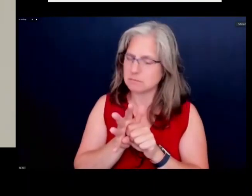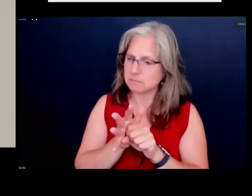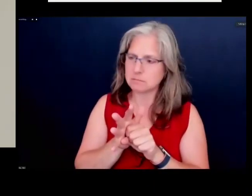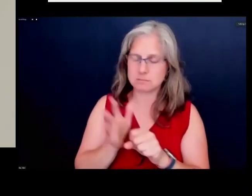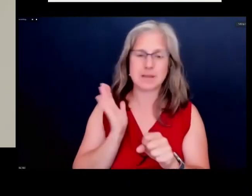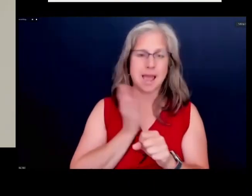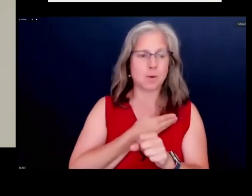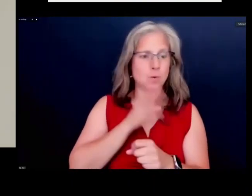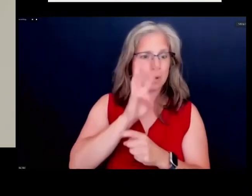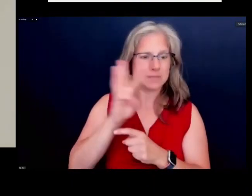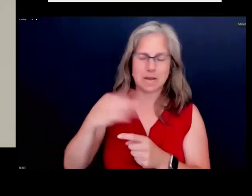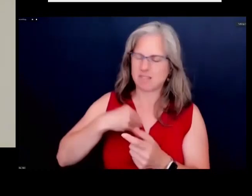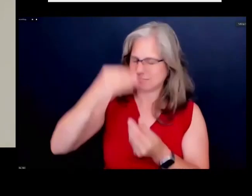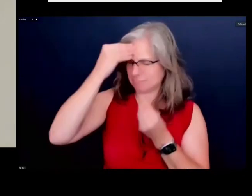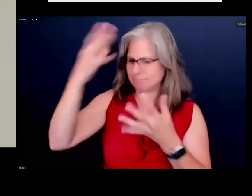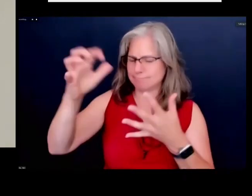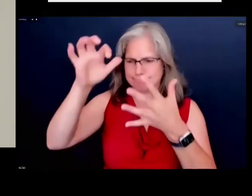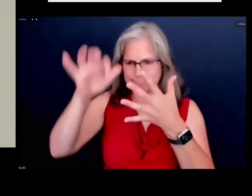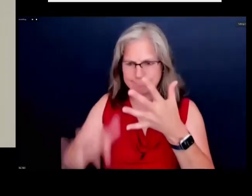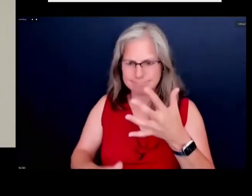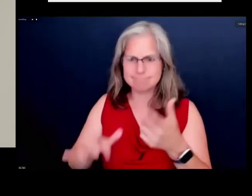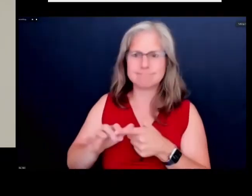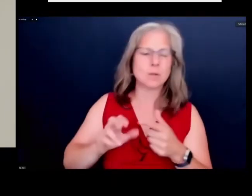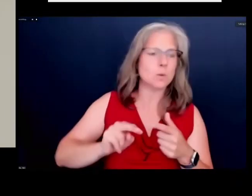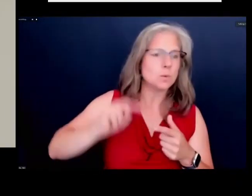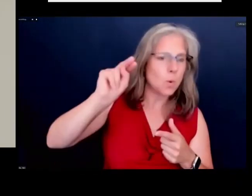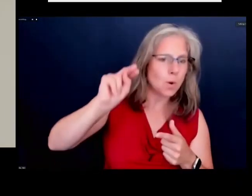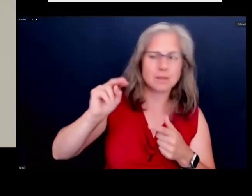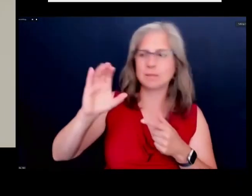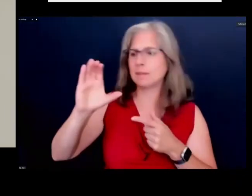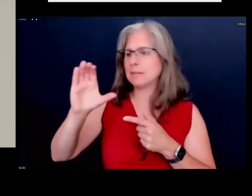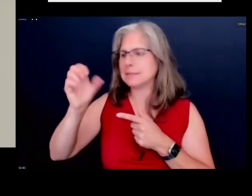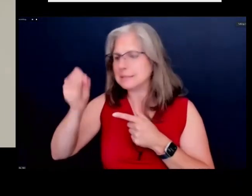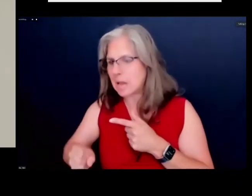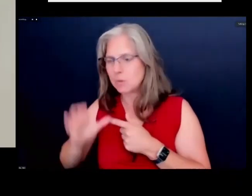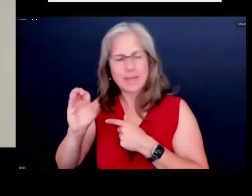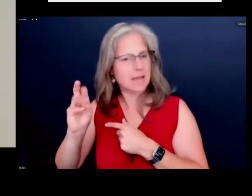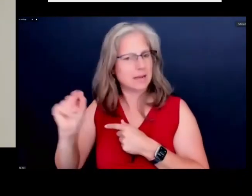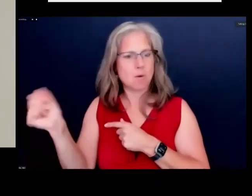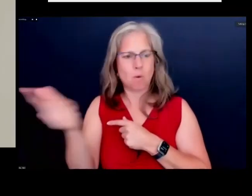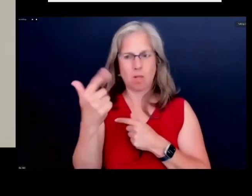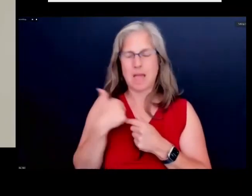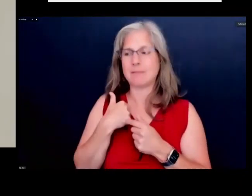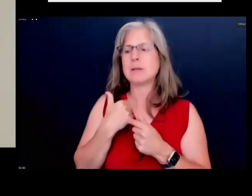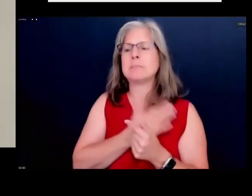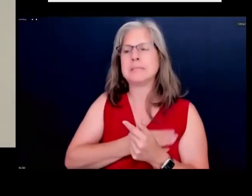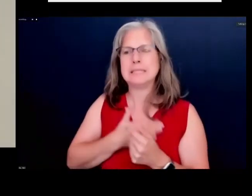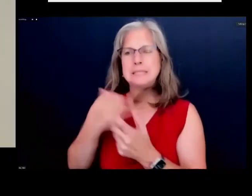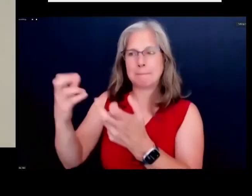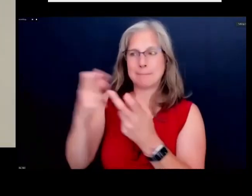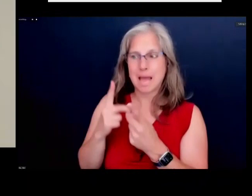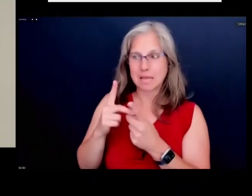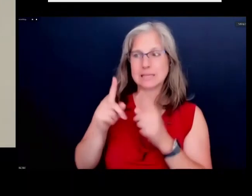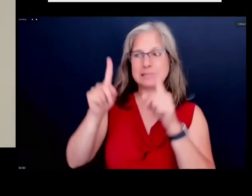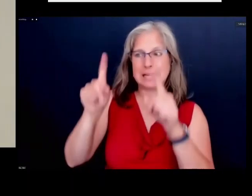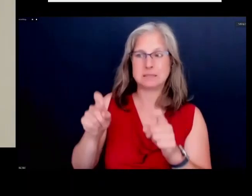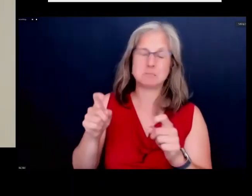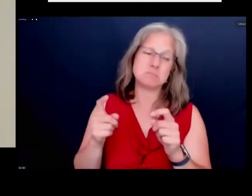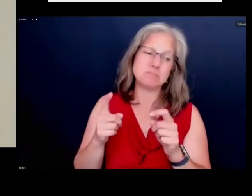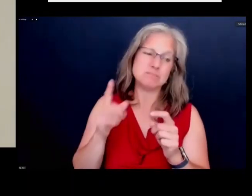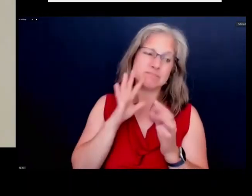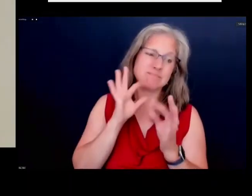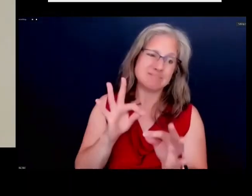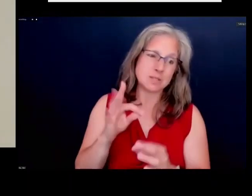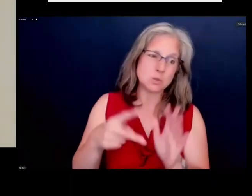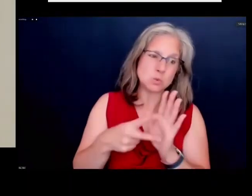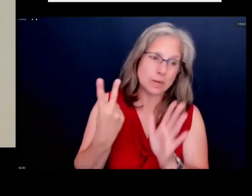it's available on our website, information in North County, Mid County, South County, everywhere. Get tested upon return, ideally